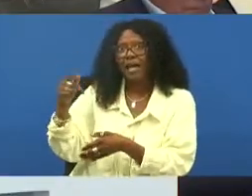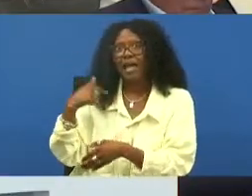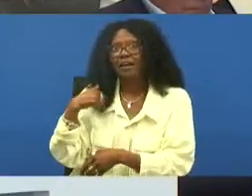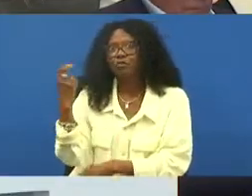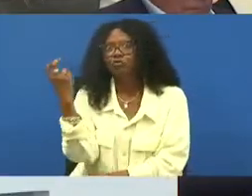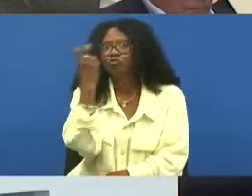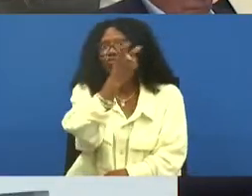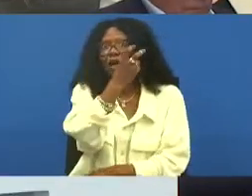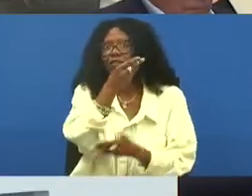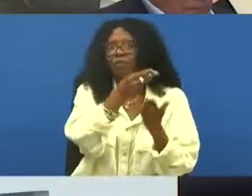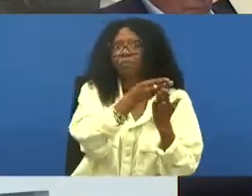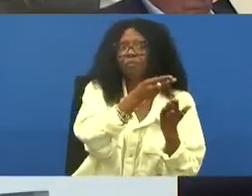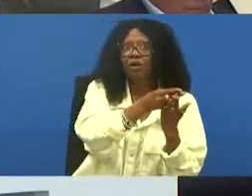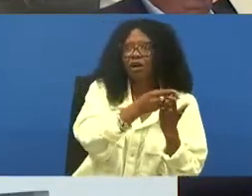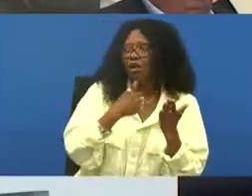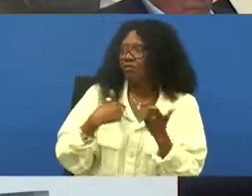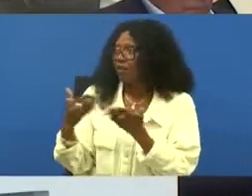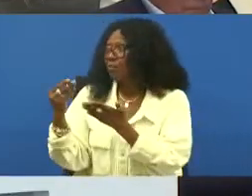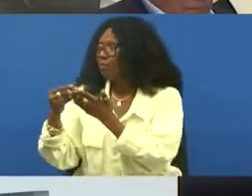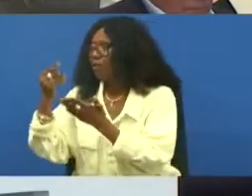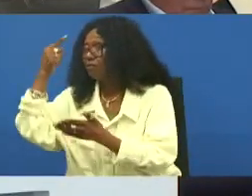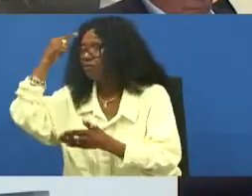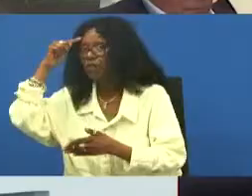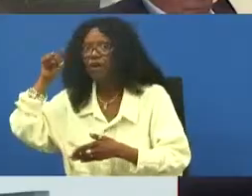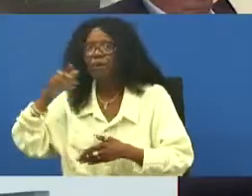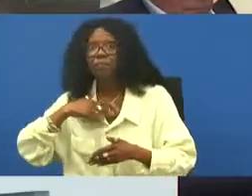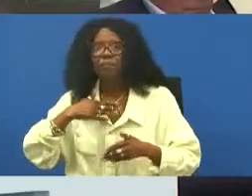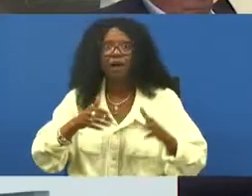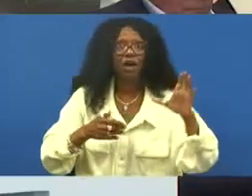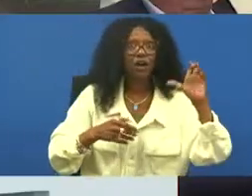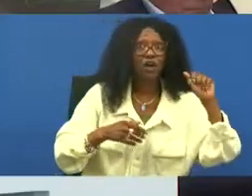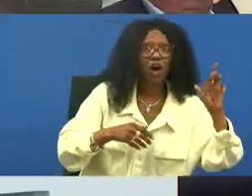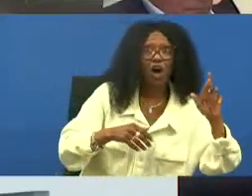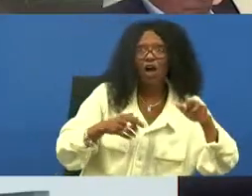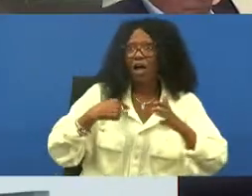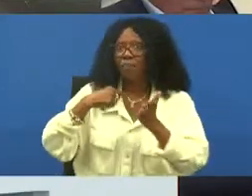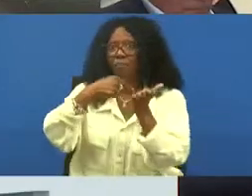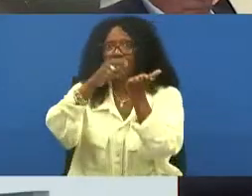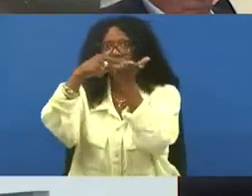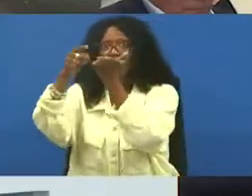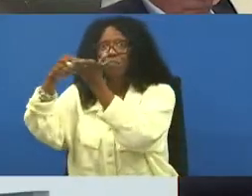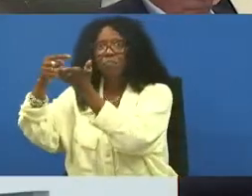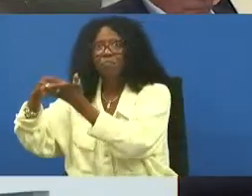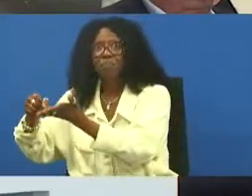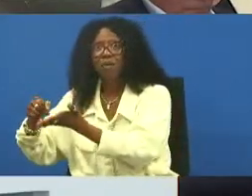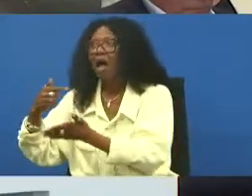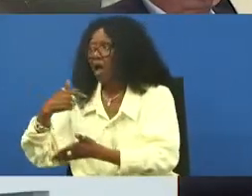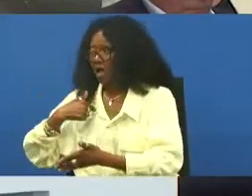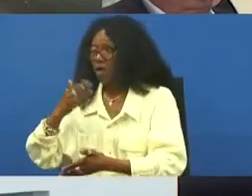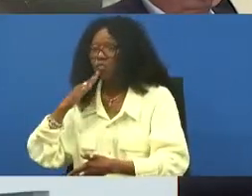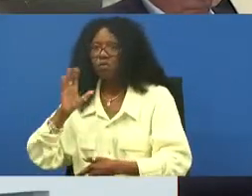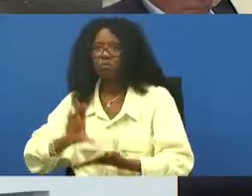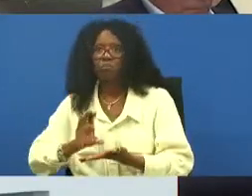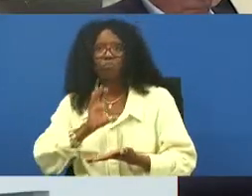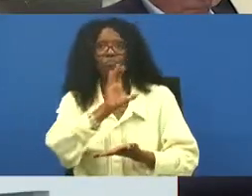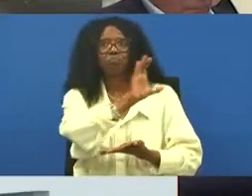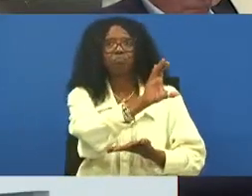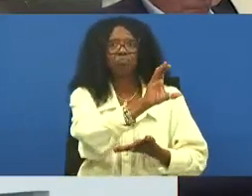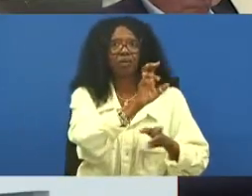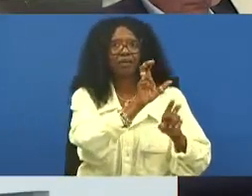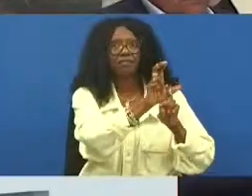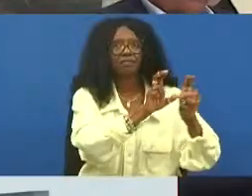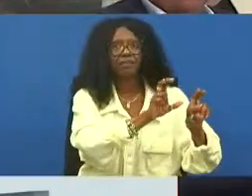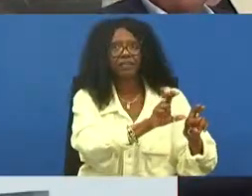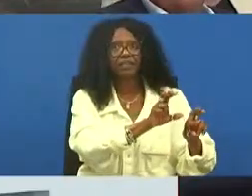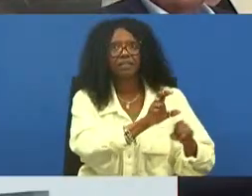I got money for my salary and money for my card allowance and everything else. I'm just going to put my money up. What I'm saying to you all is this. Thank you, Mr.